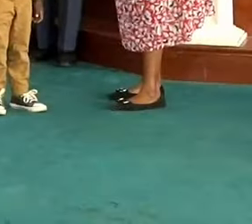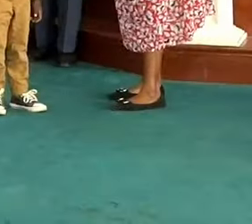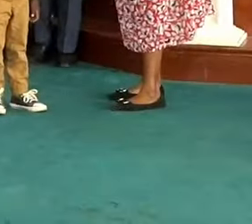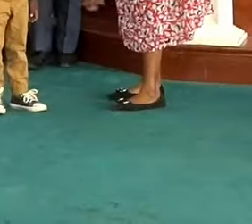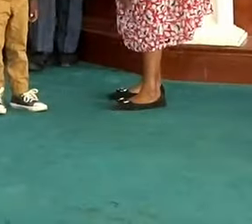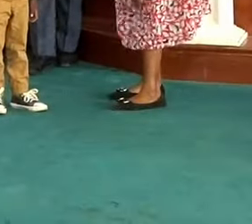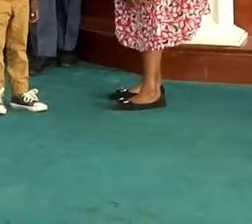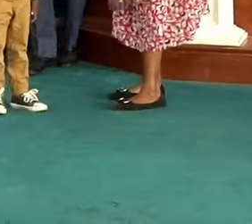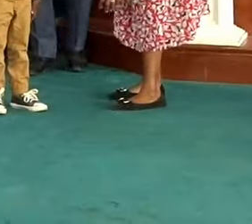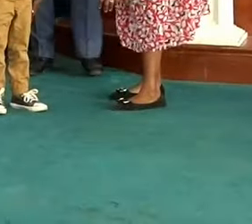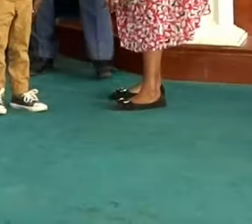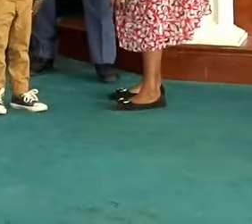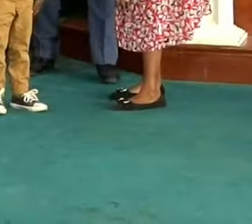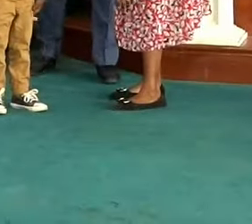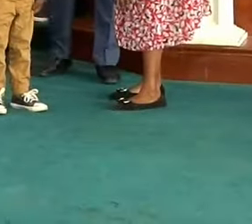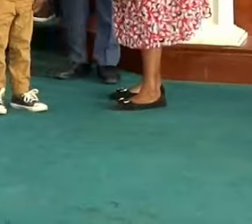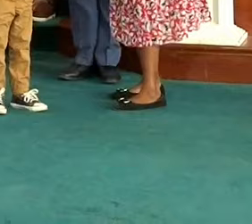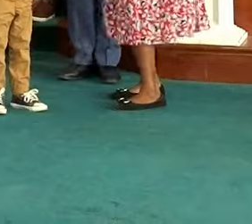Say hi.